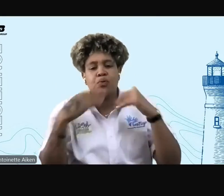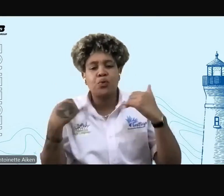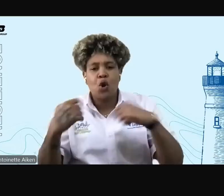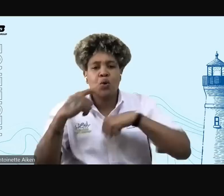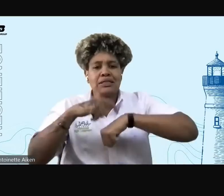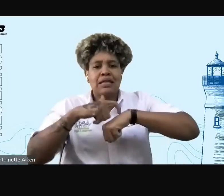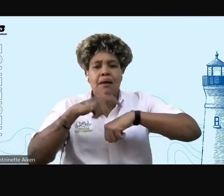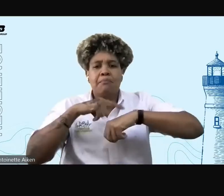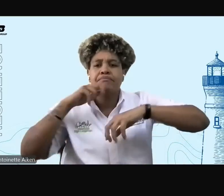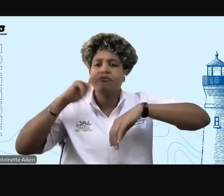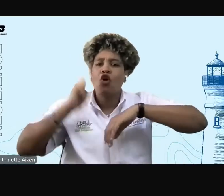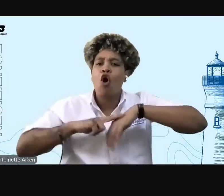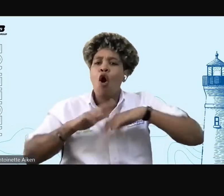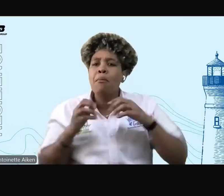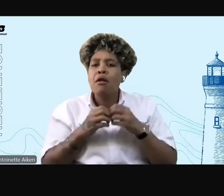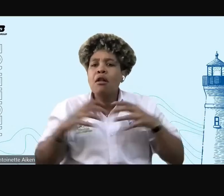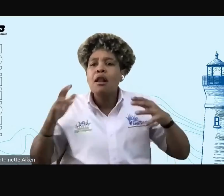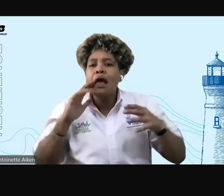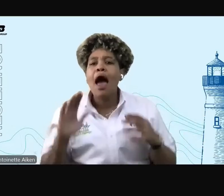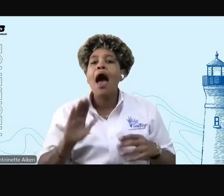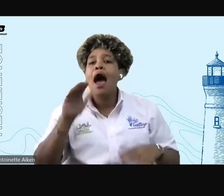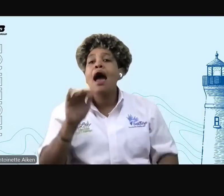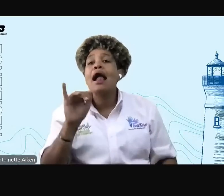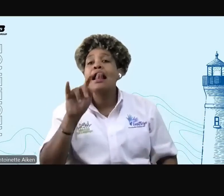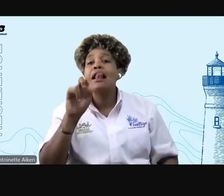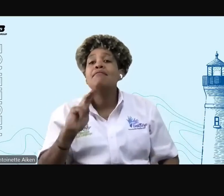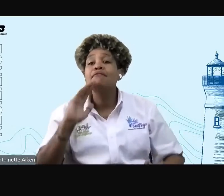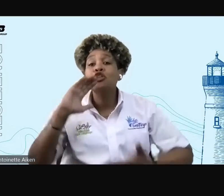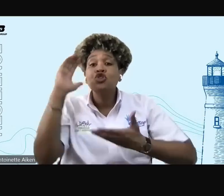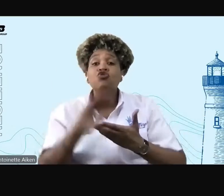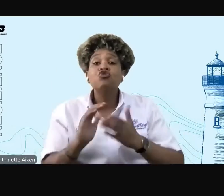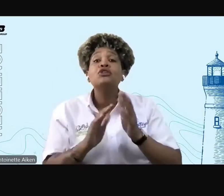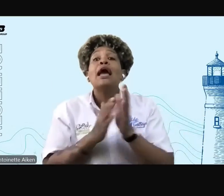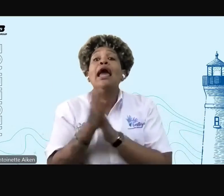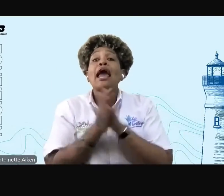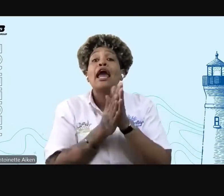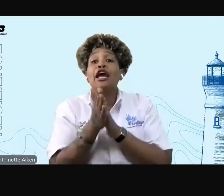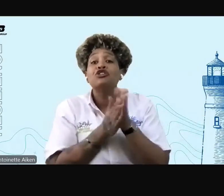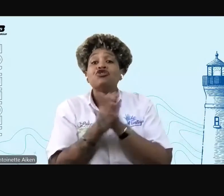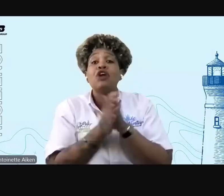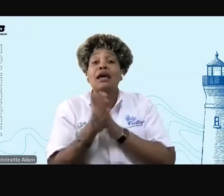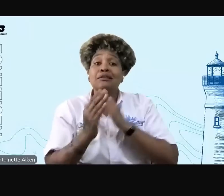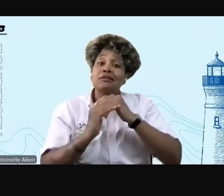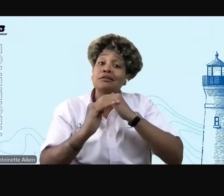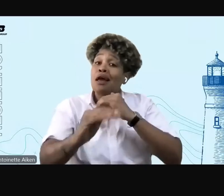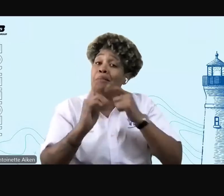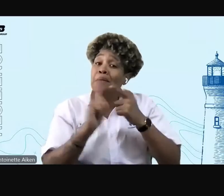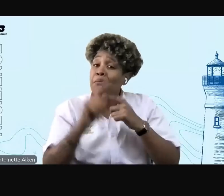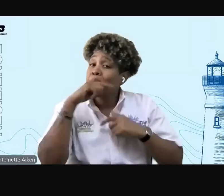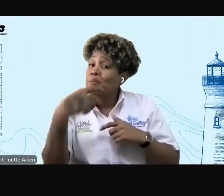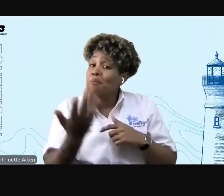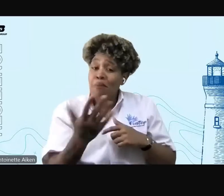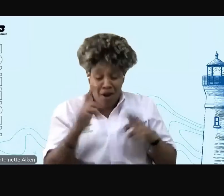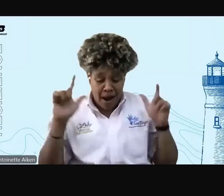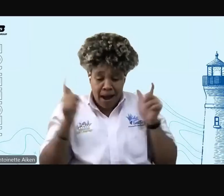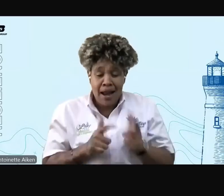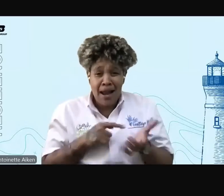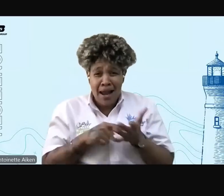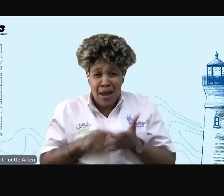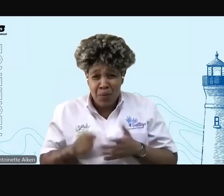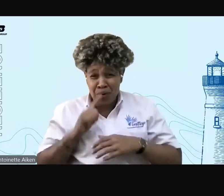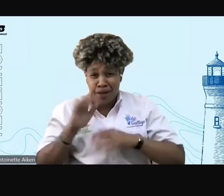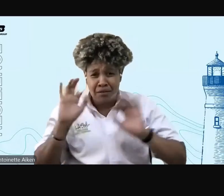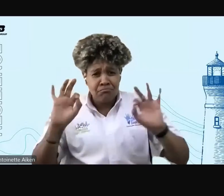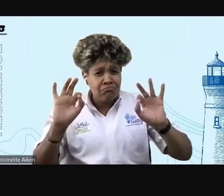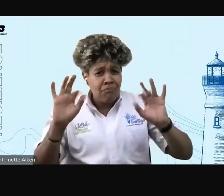of normalization as inflation reduces, interest rates stabilize, and liquidity pressures ease. We are